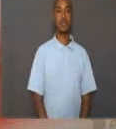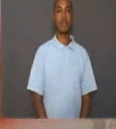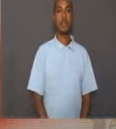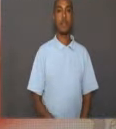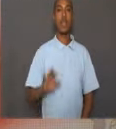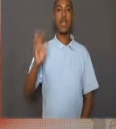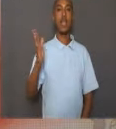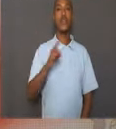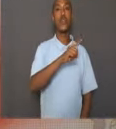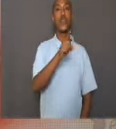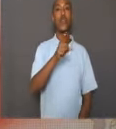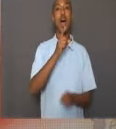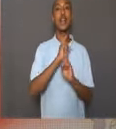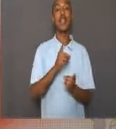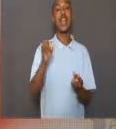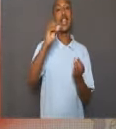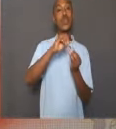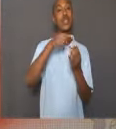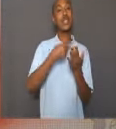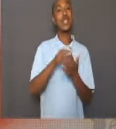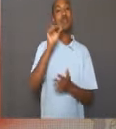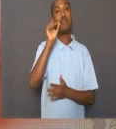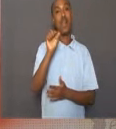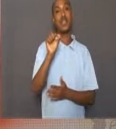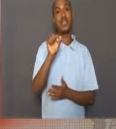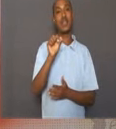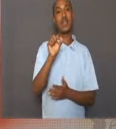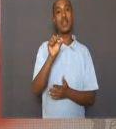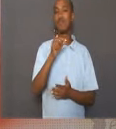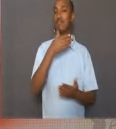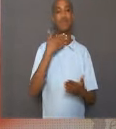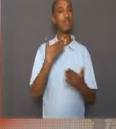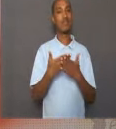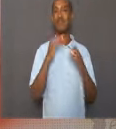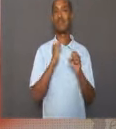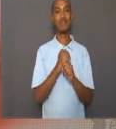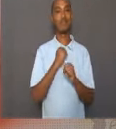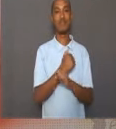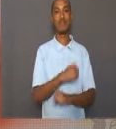If your answer included these points, great job!